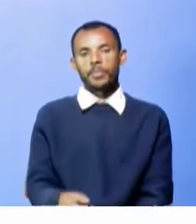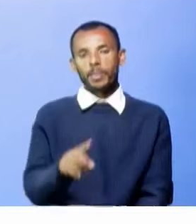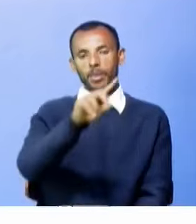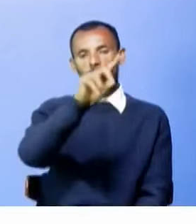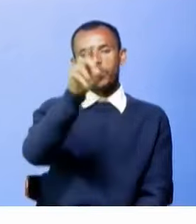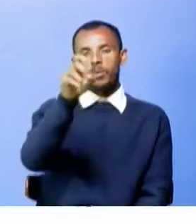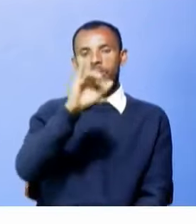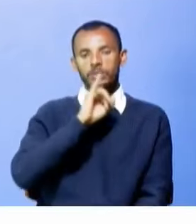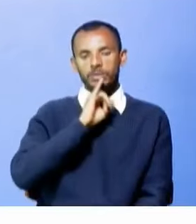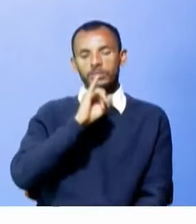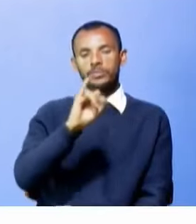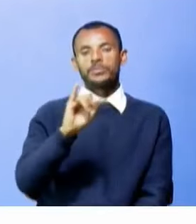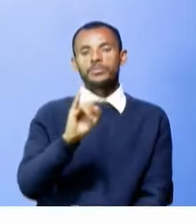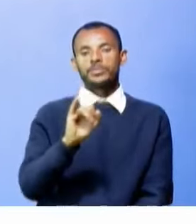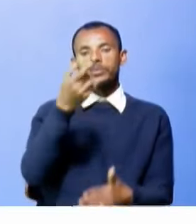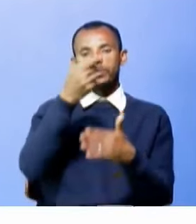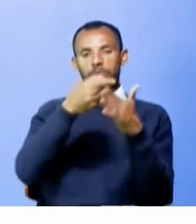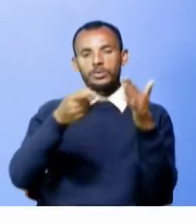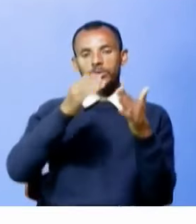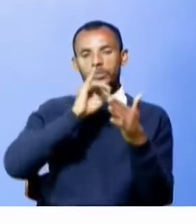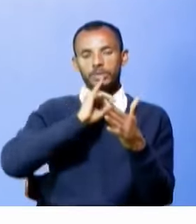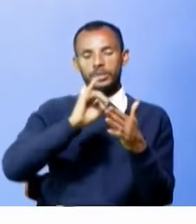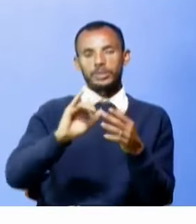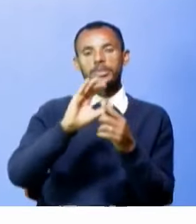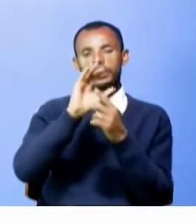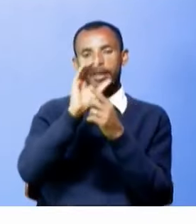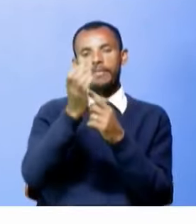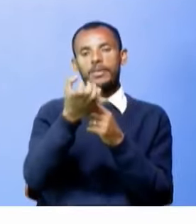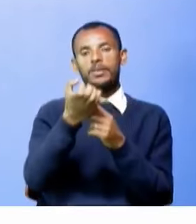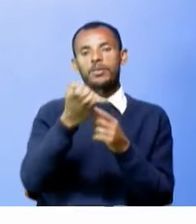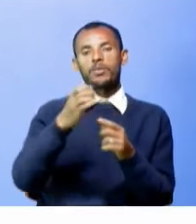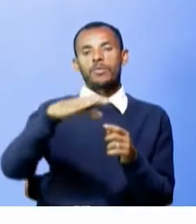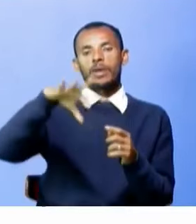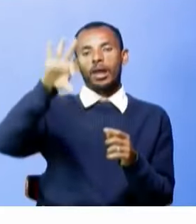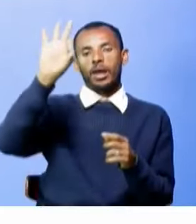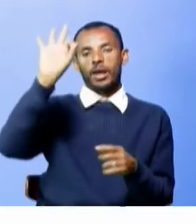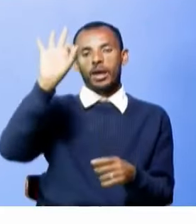question is, what is the event of getting